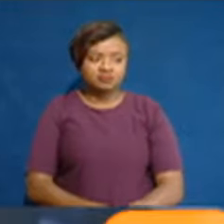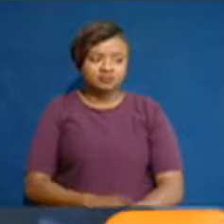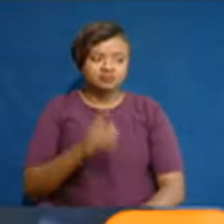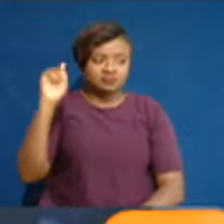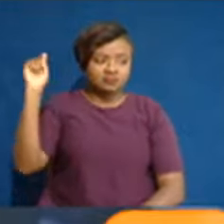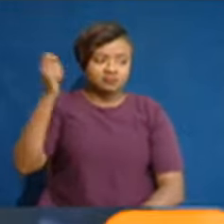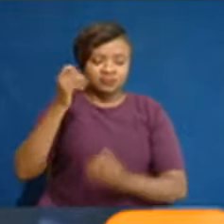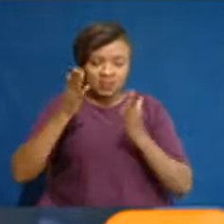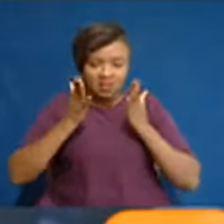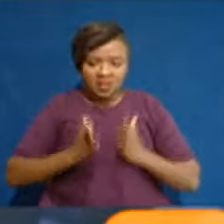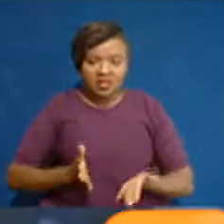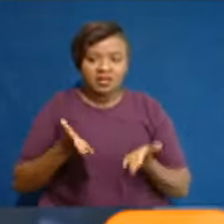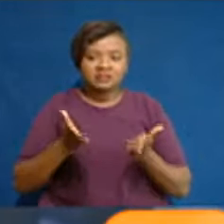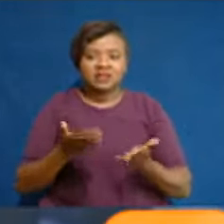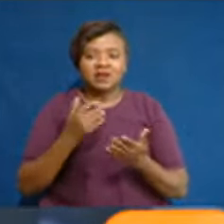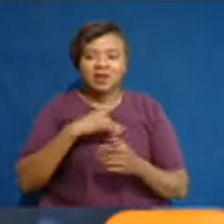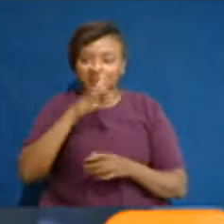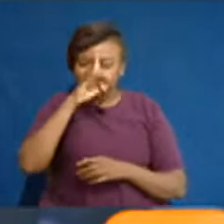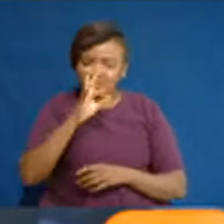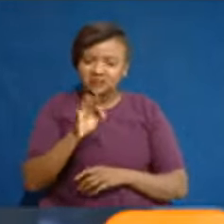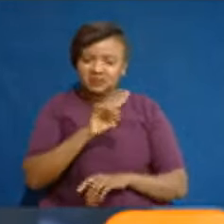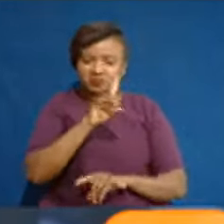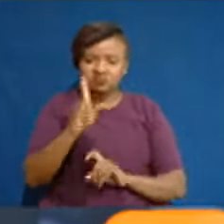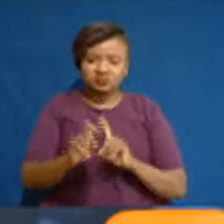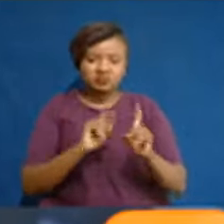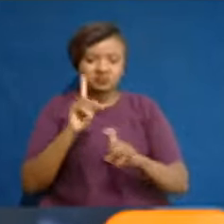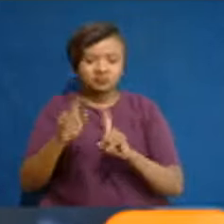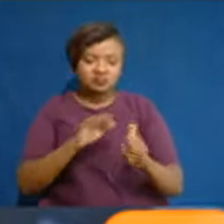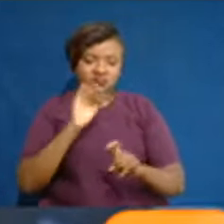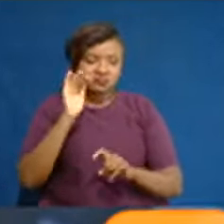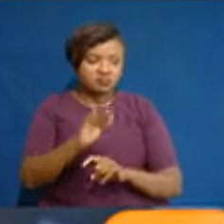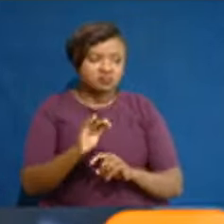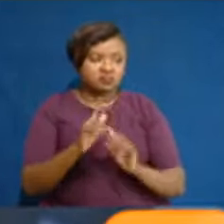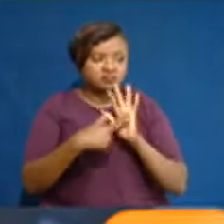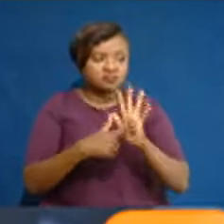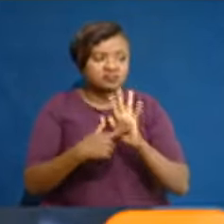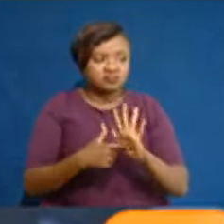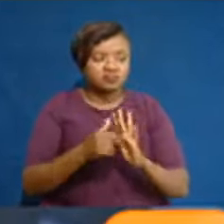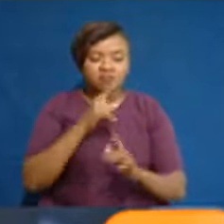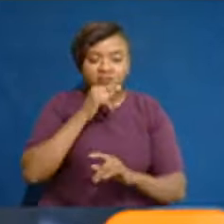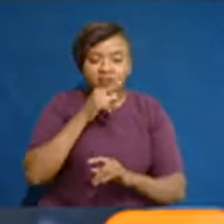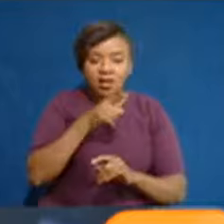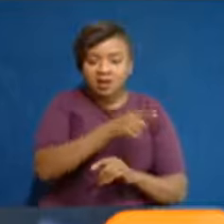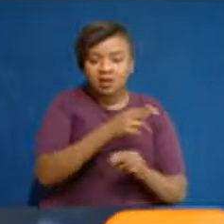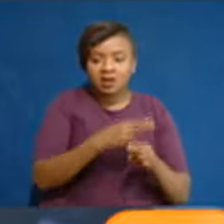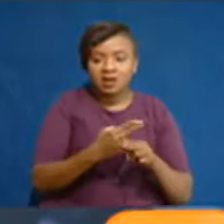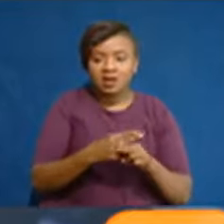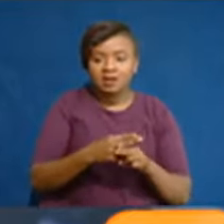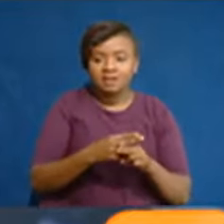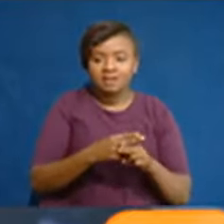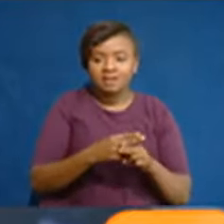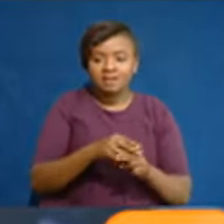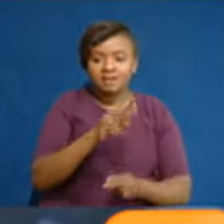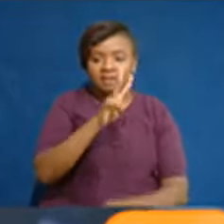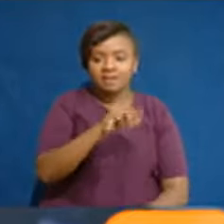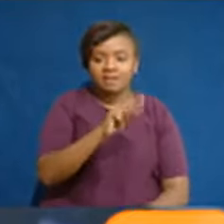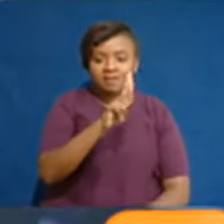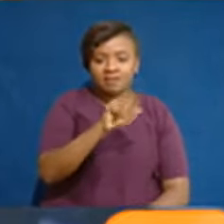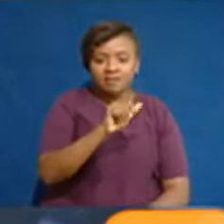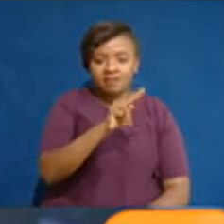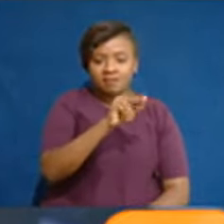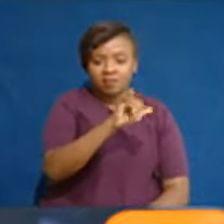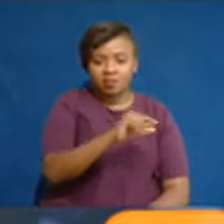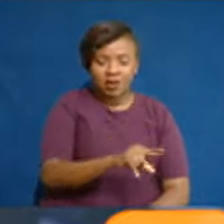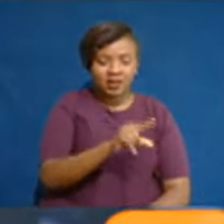asking far more fundamental questions. You know, you look at that, this young man, Joseph Mwangi, 1 month. You know, he's